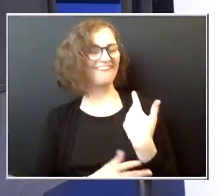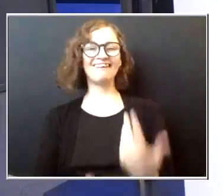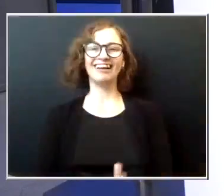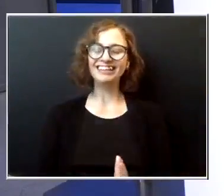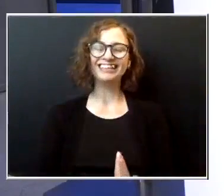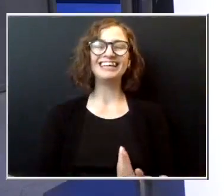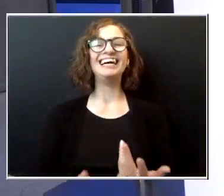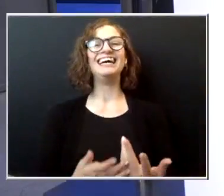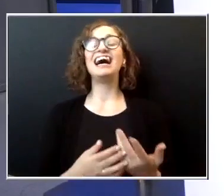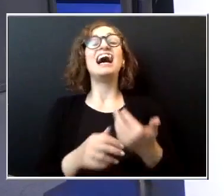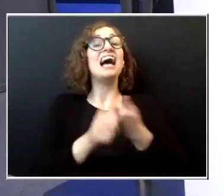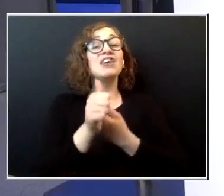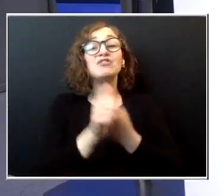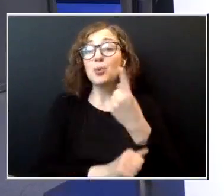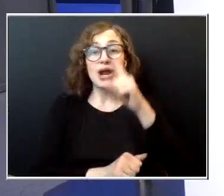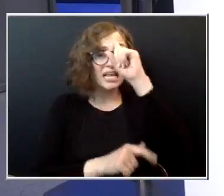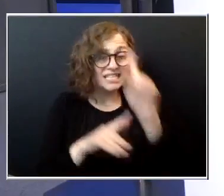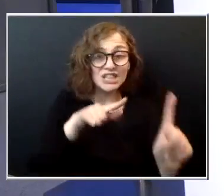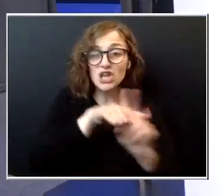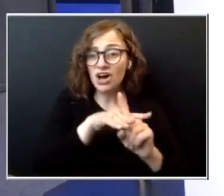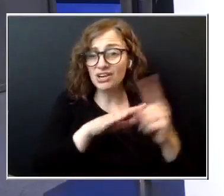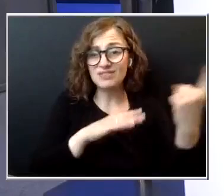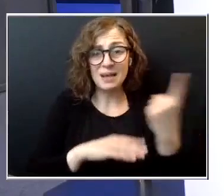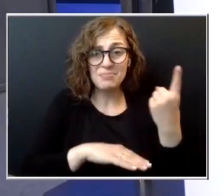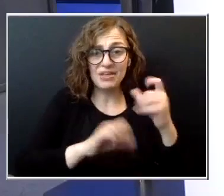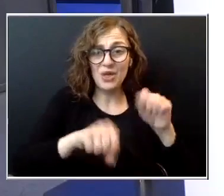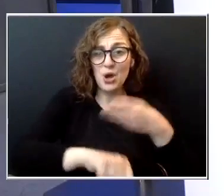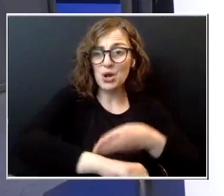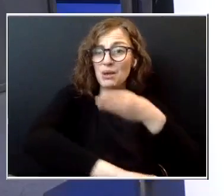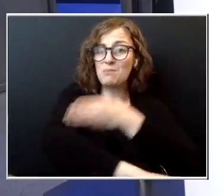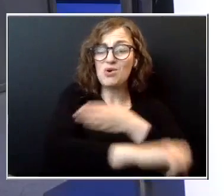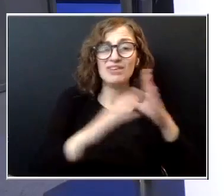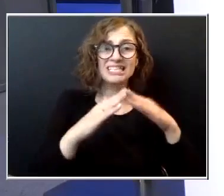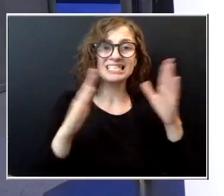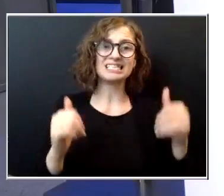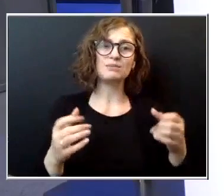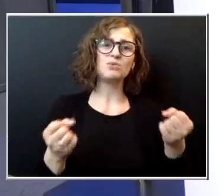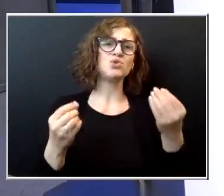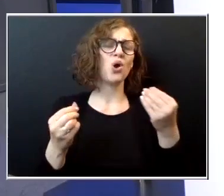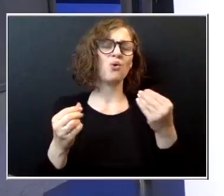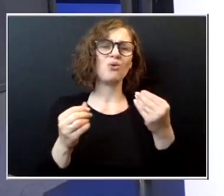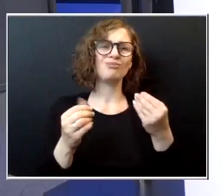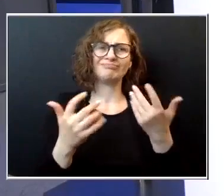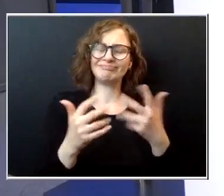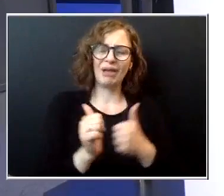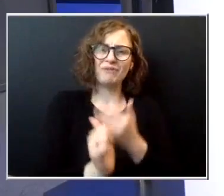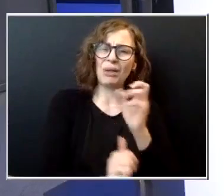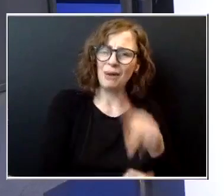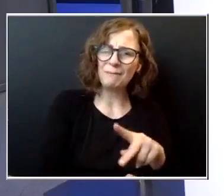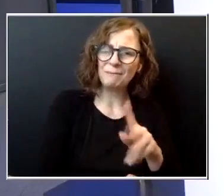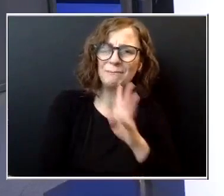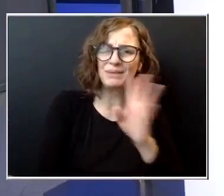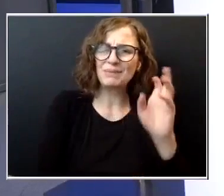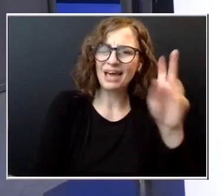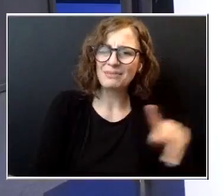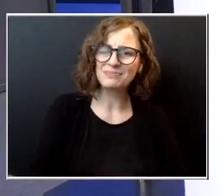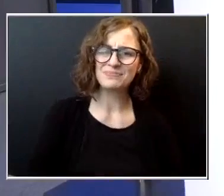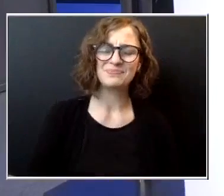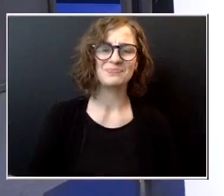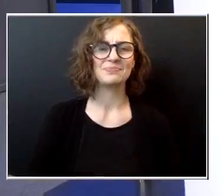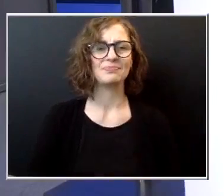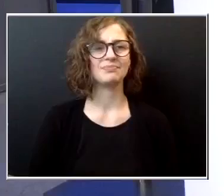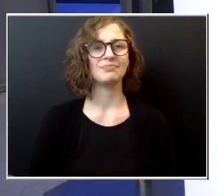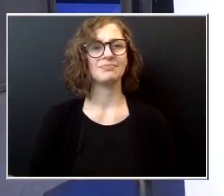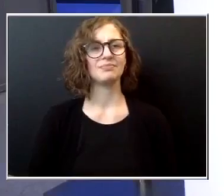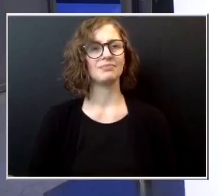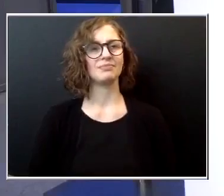better. Am I the only person seeing that? So good to speak up. Speak up. What's the big takeaway as we kick off Nurses